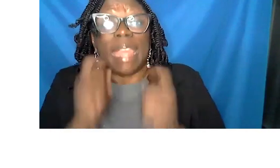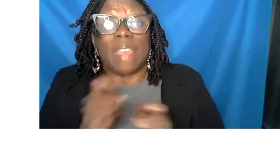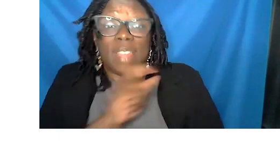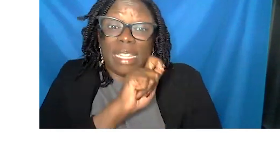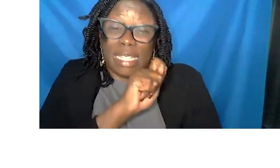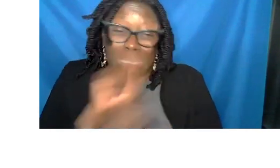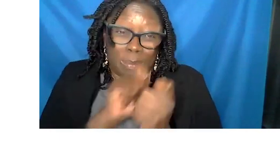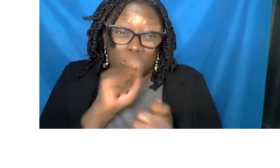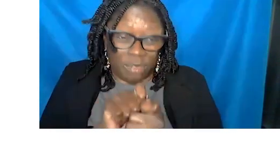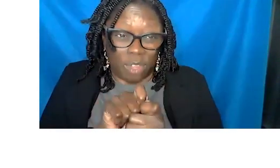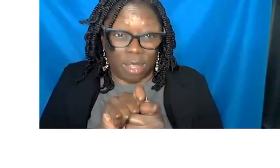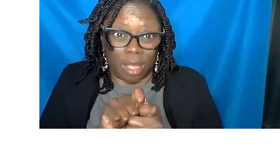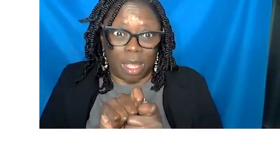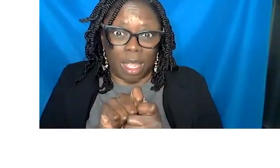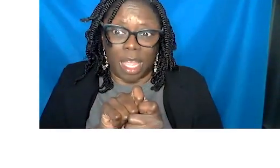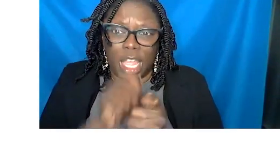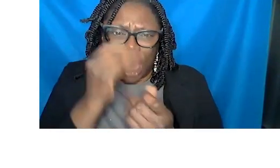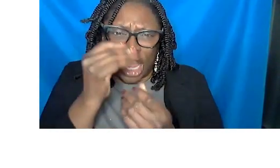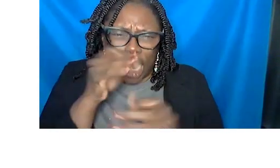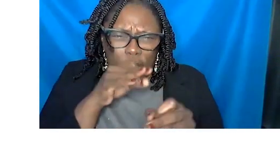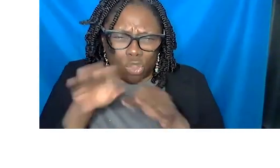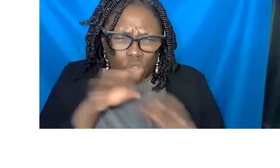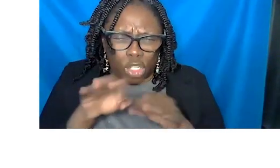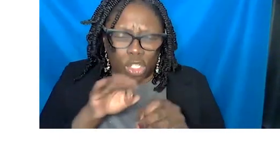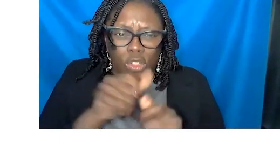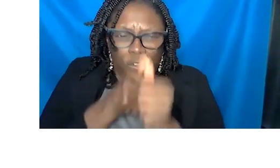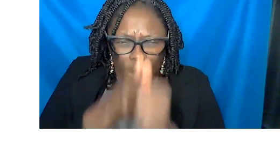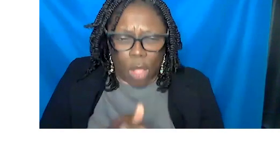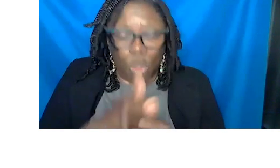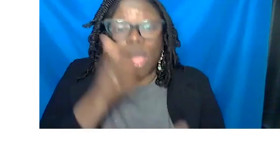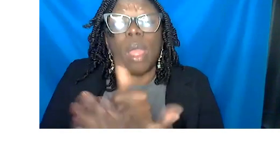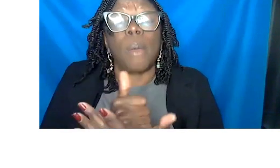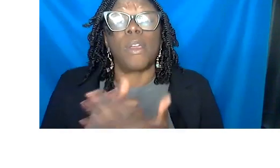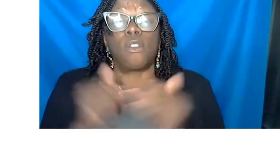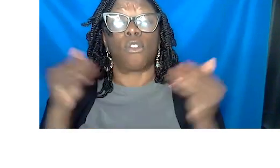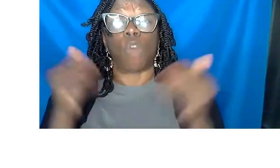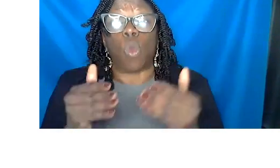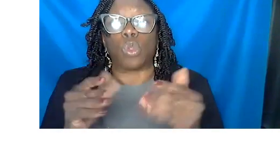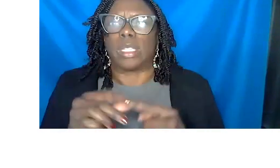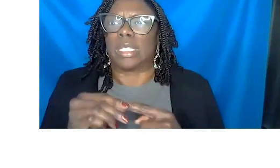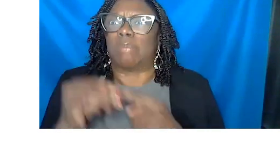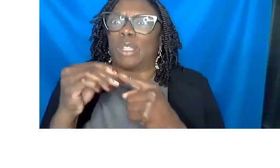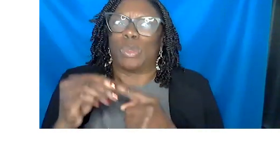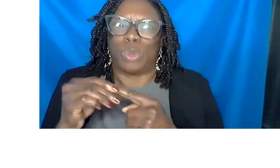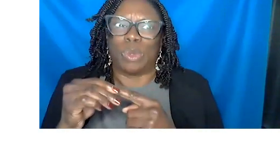specific instructions to follow that helps it focus more in those special content areas.